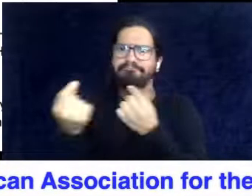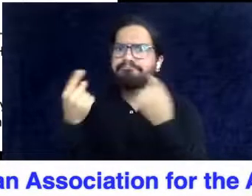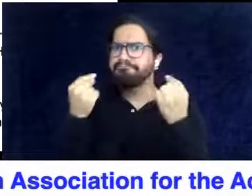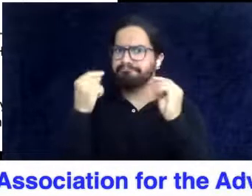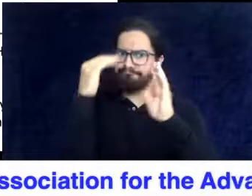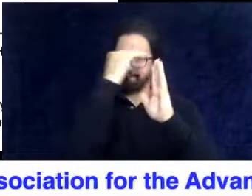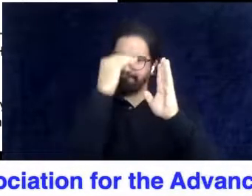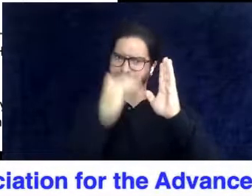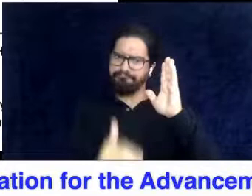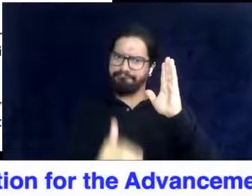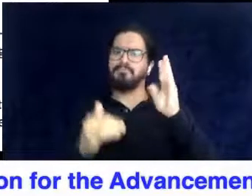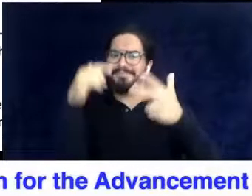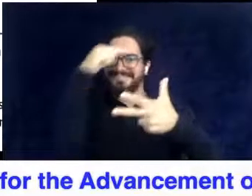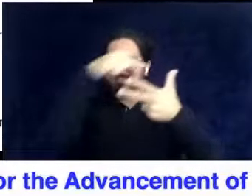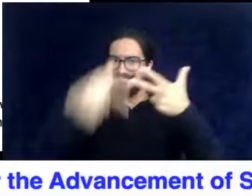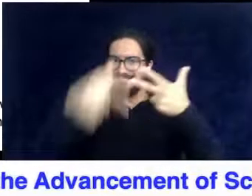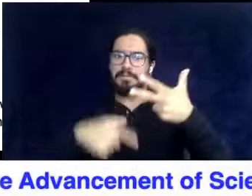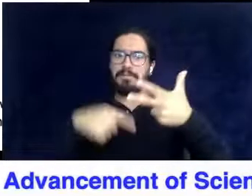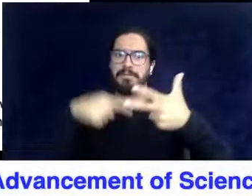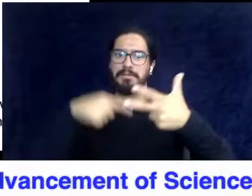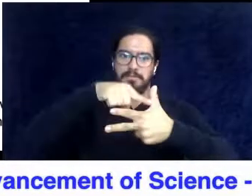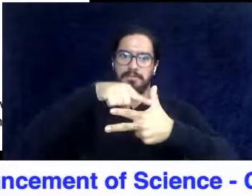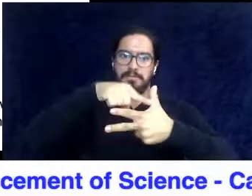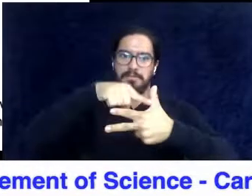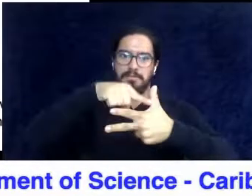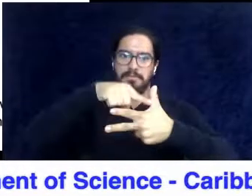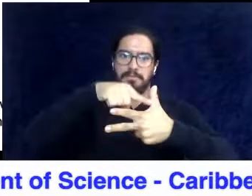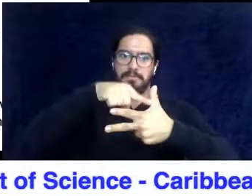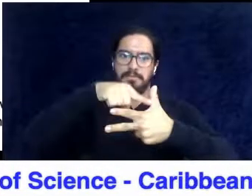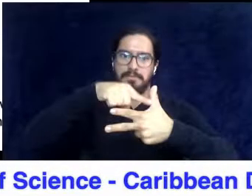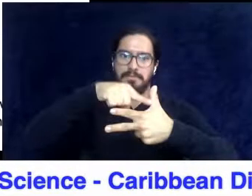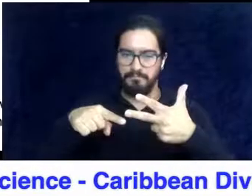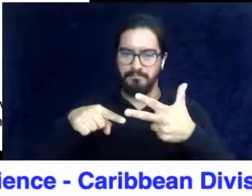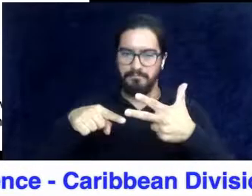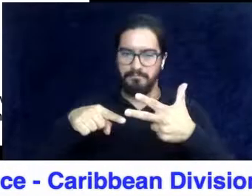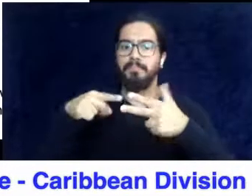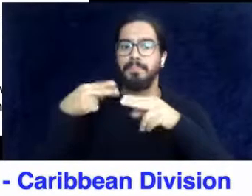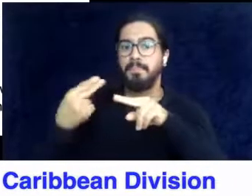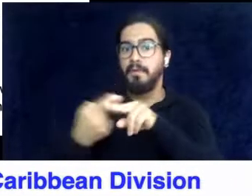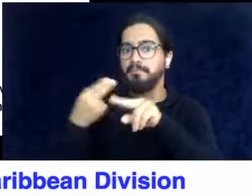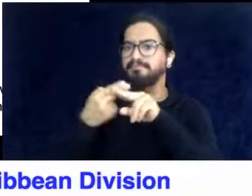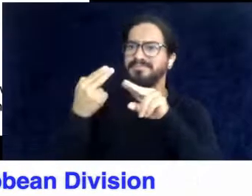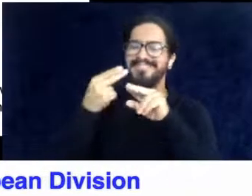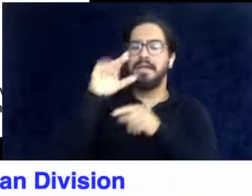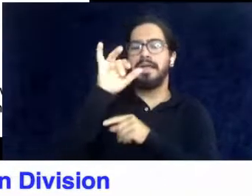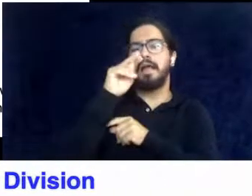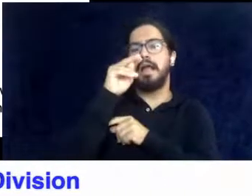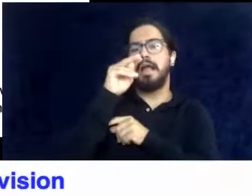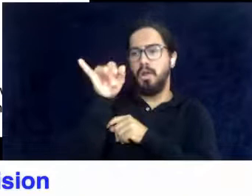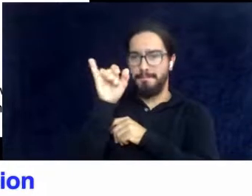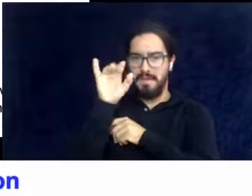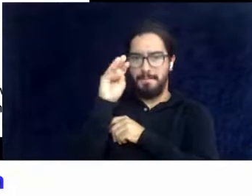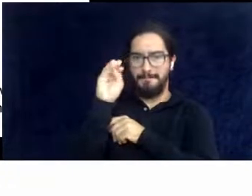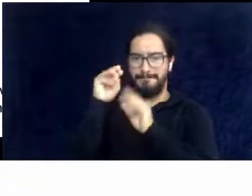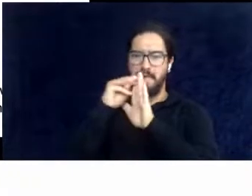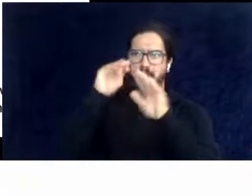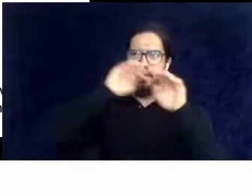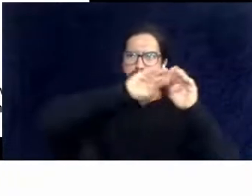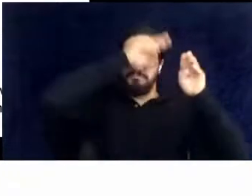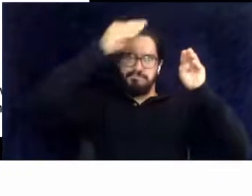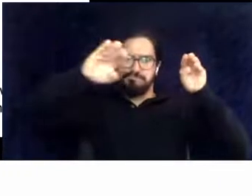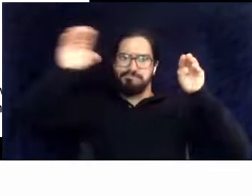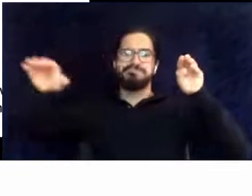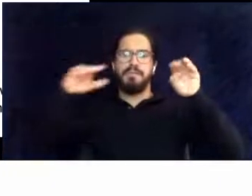3 locations in El Carito Forest using the canopy model after the hurricane. And I move on into collecting